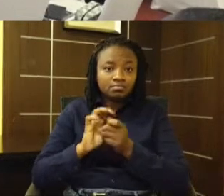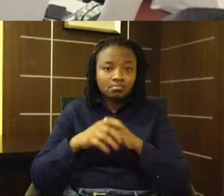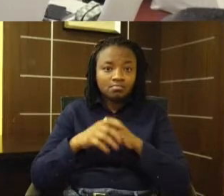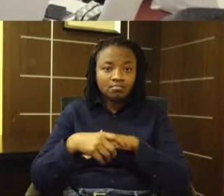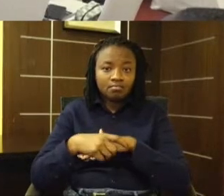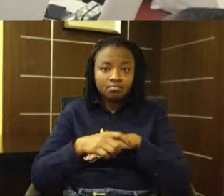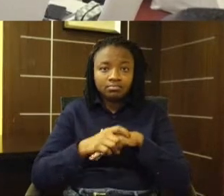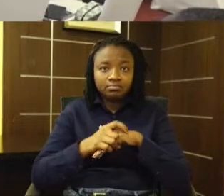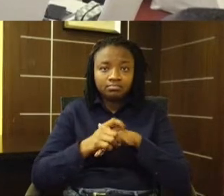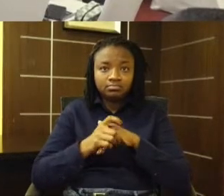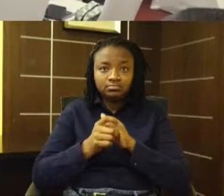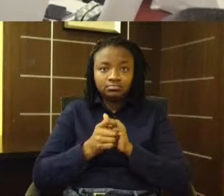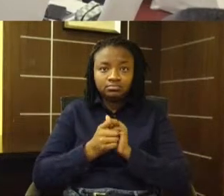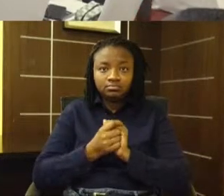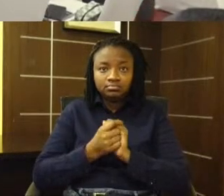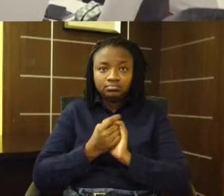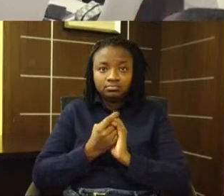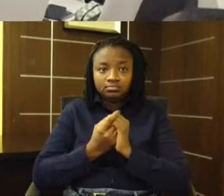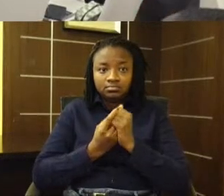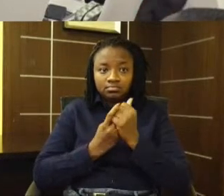everyone?